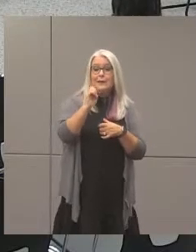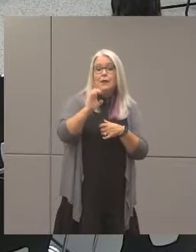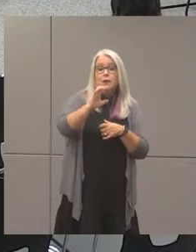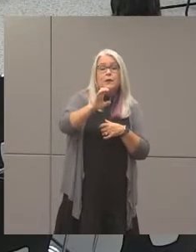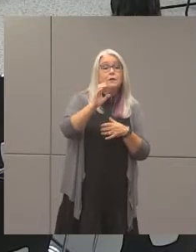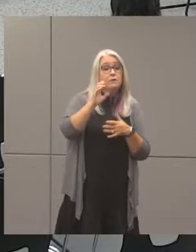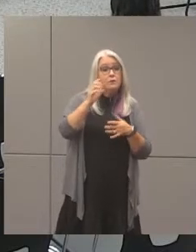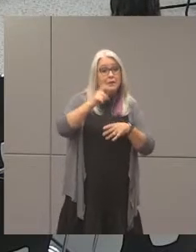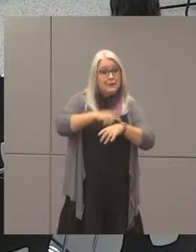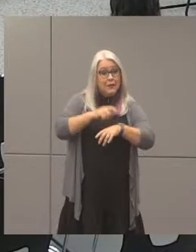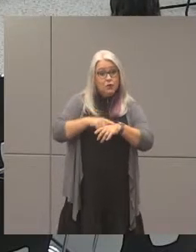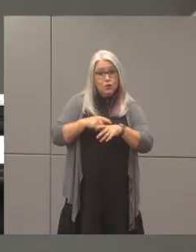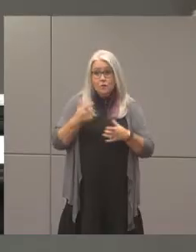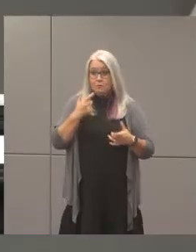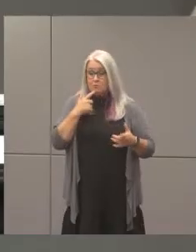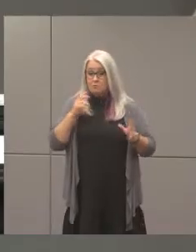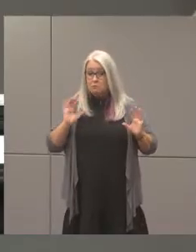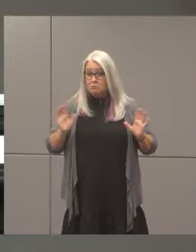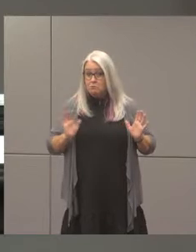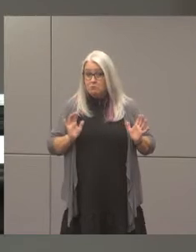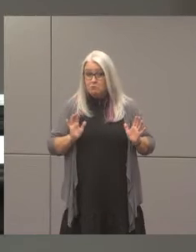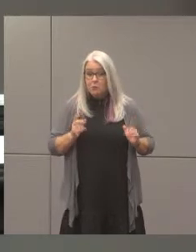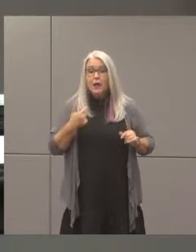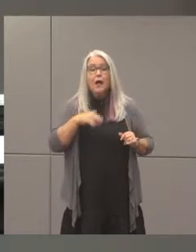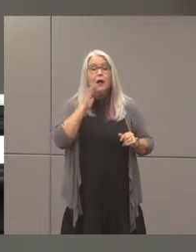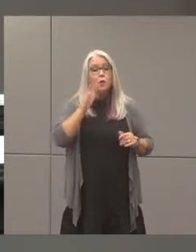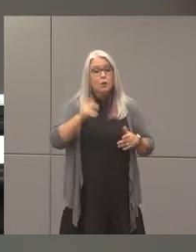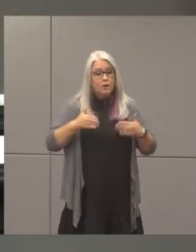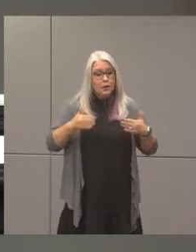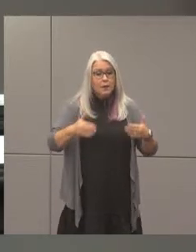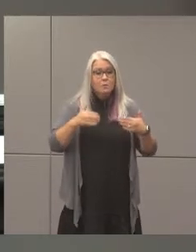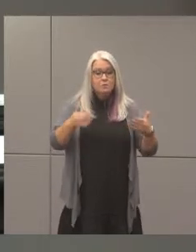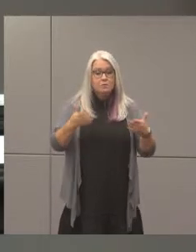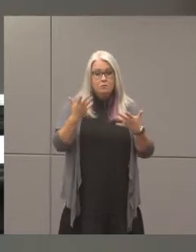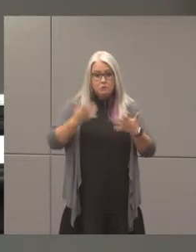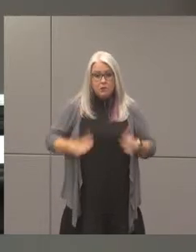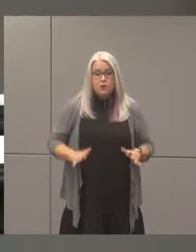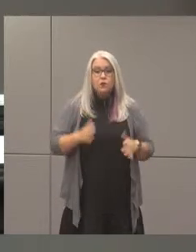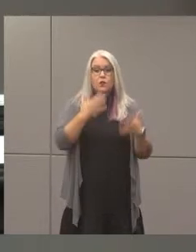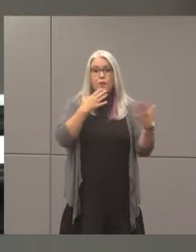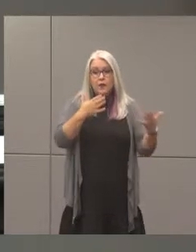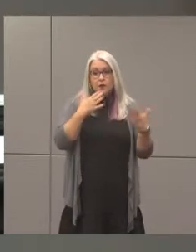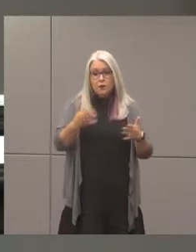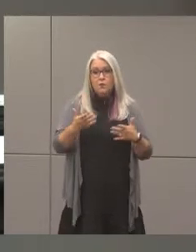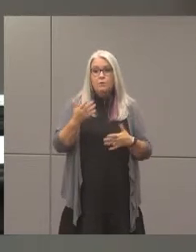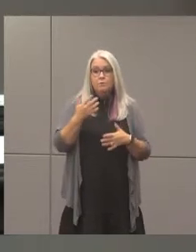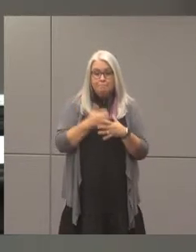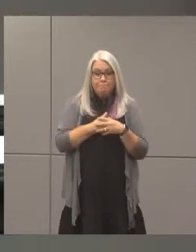Seeing none, I will then adjourn the meeting. Thank you very much.